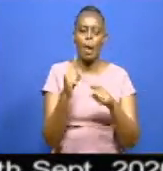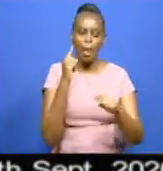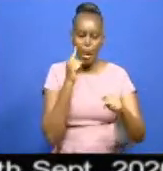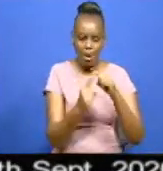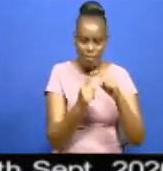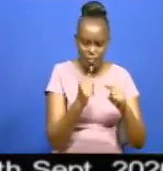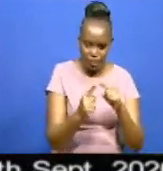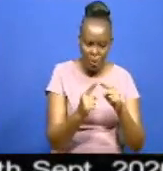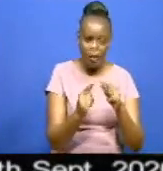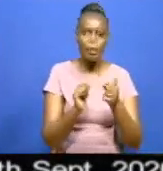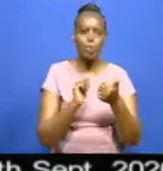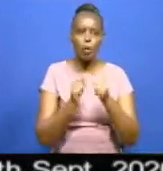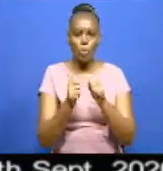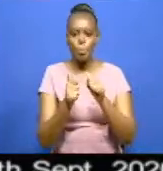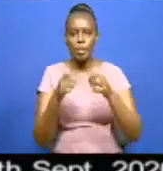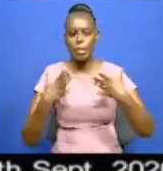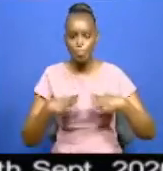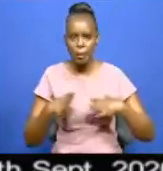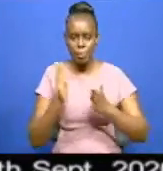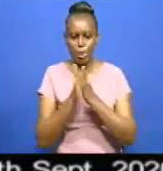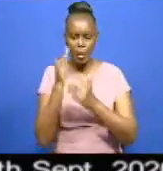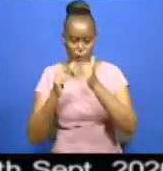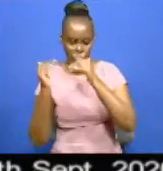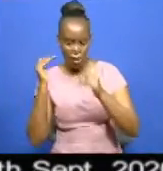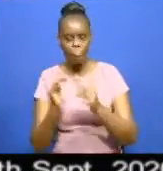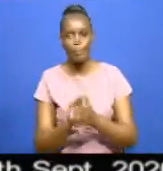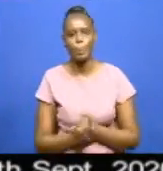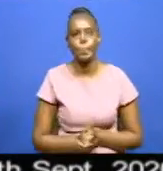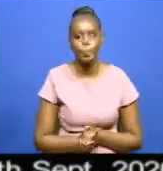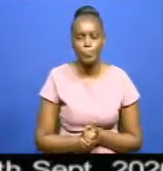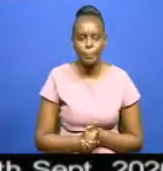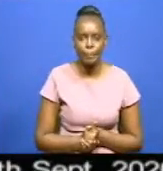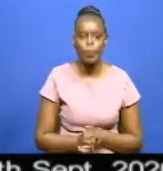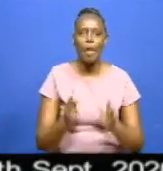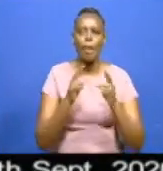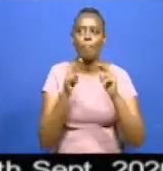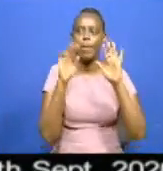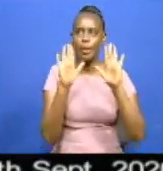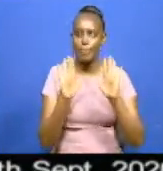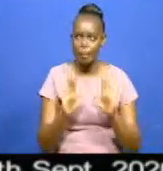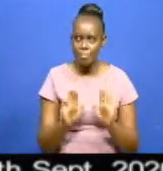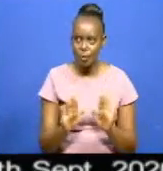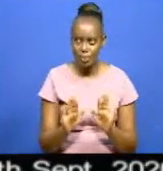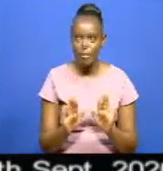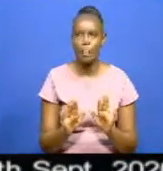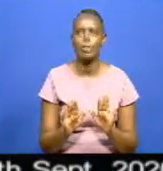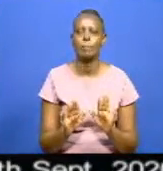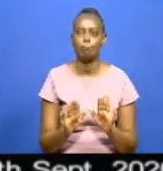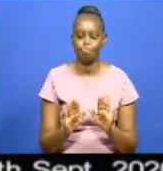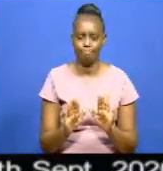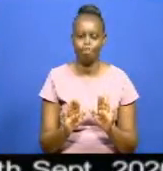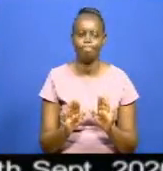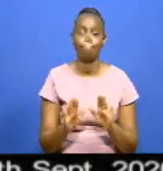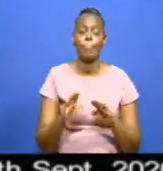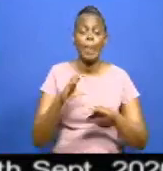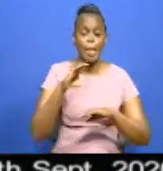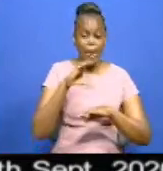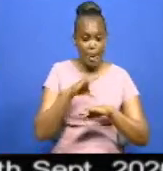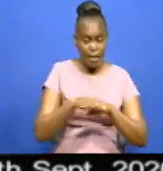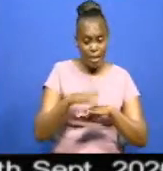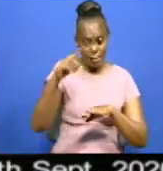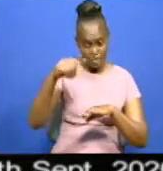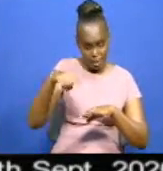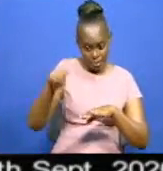as qualified. Mr. Speaker, it is extremely important that we get the